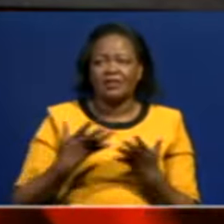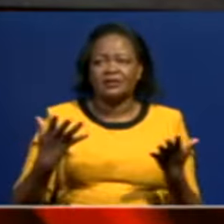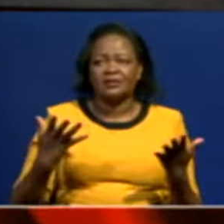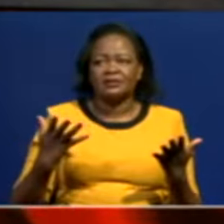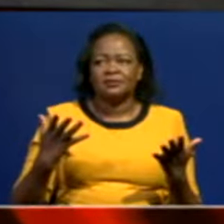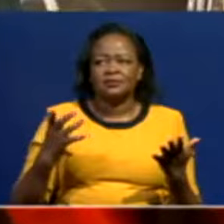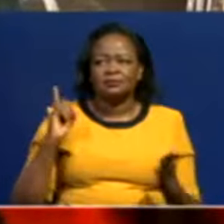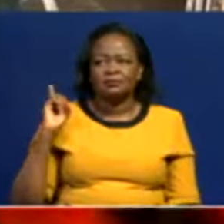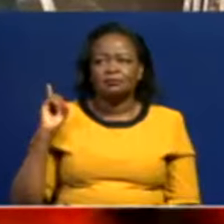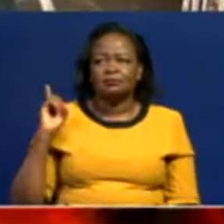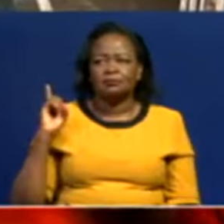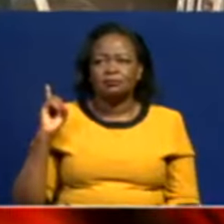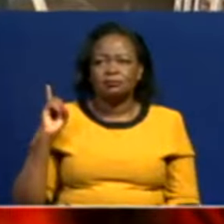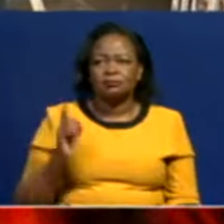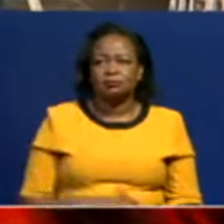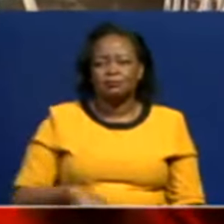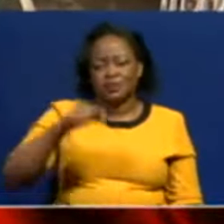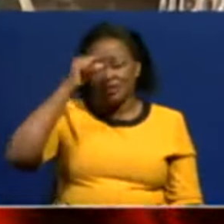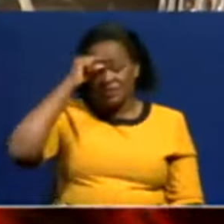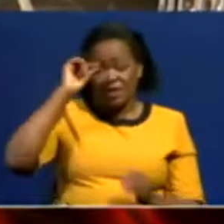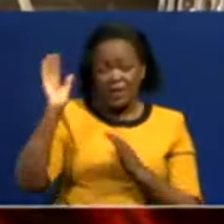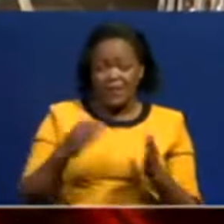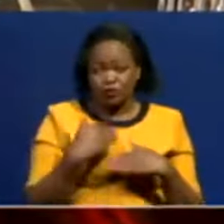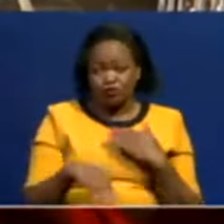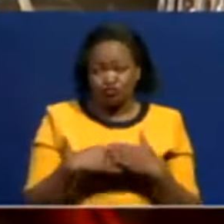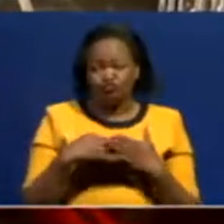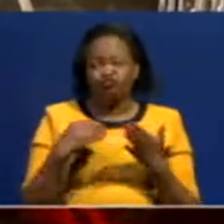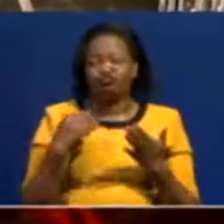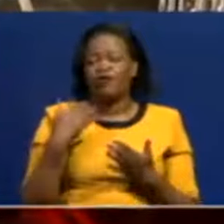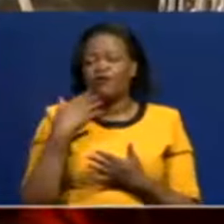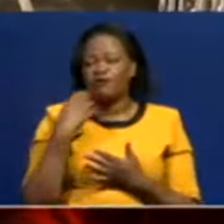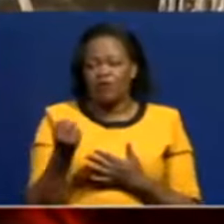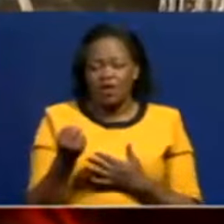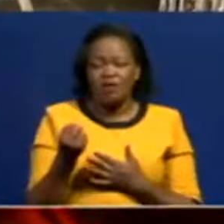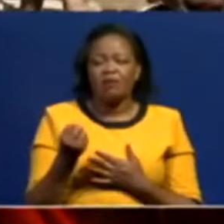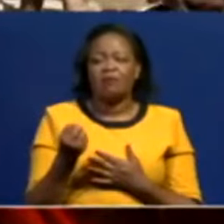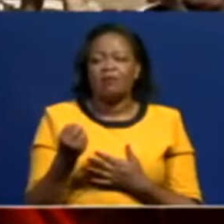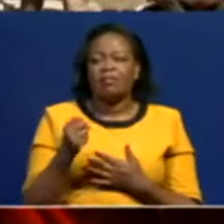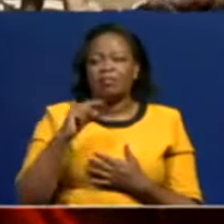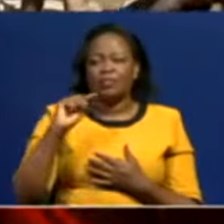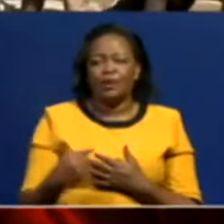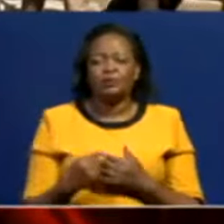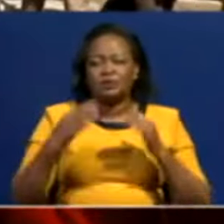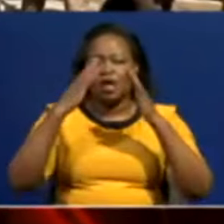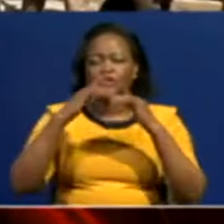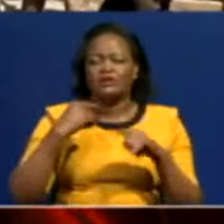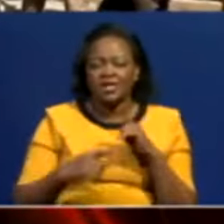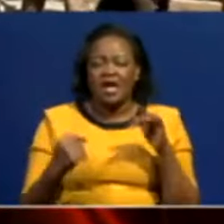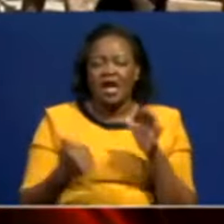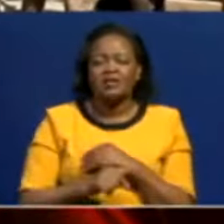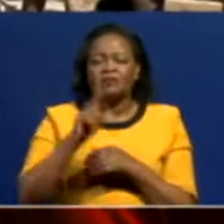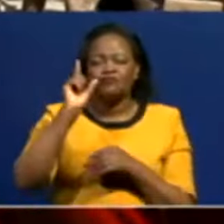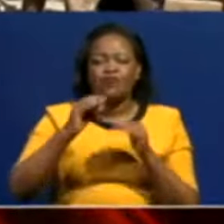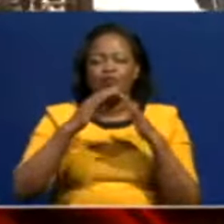components. The government plans to construct 500,000 housing units annually under the affordable housing projects as